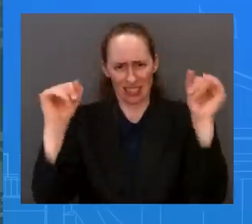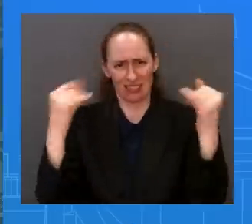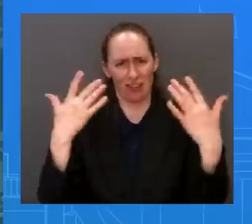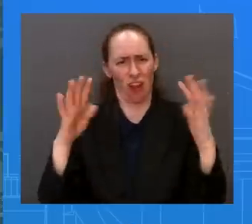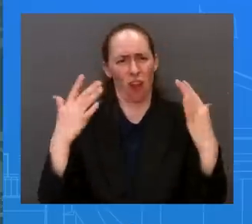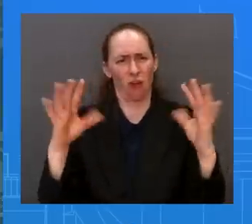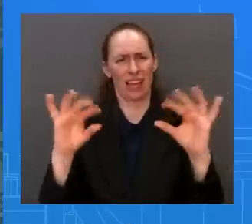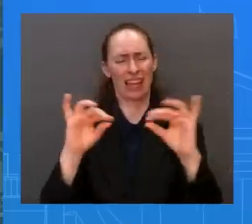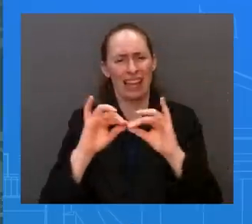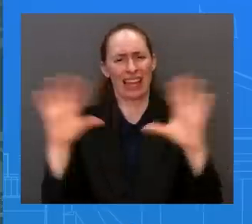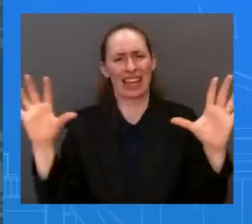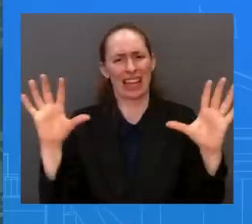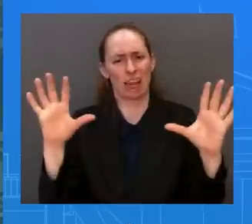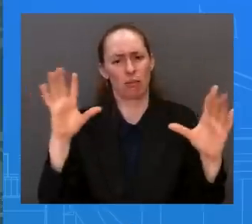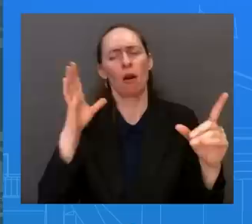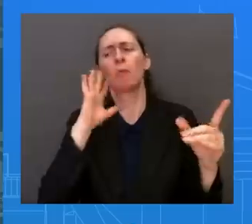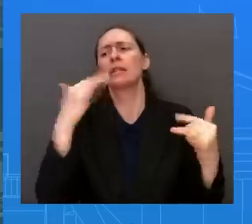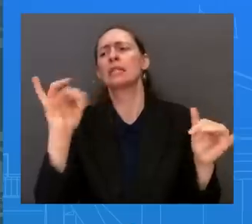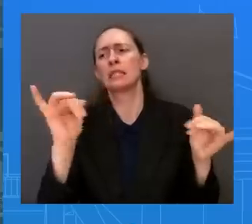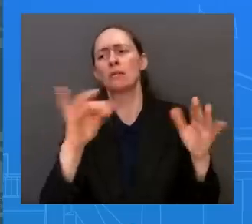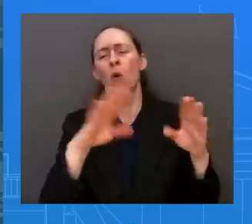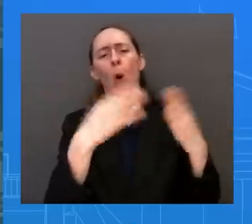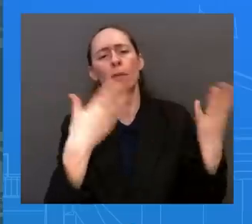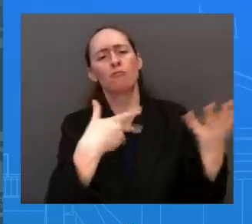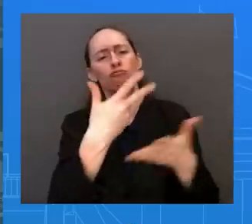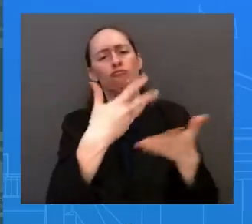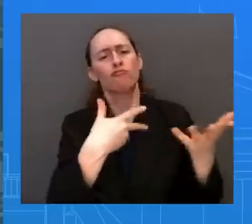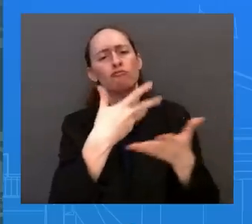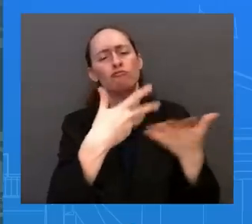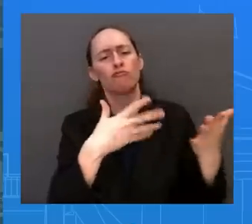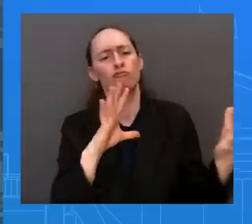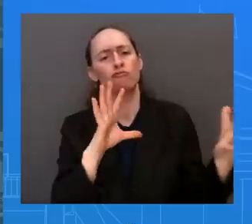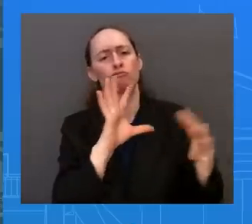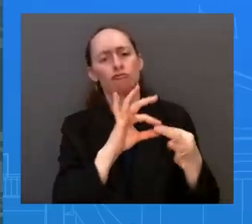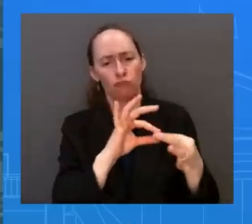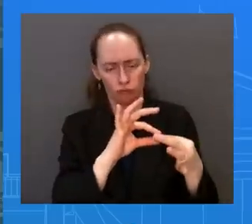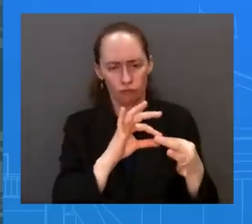you mentioned, Blinken and Jake Sullivan and many others